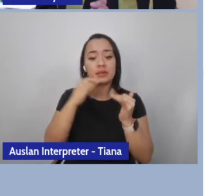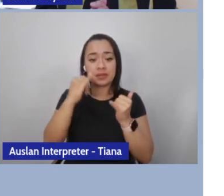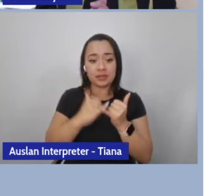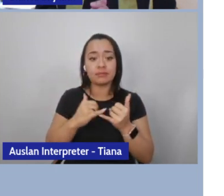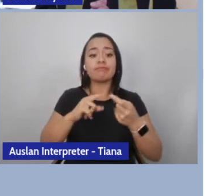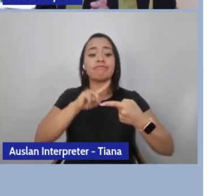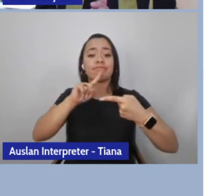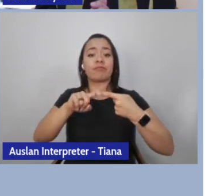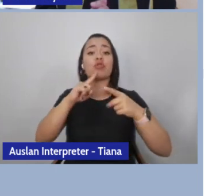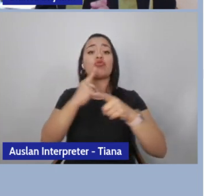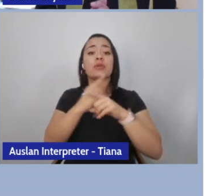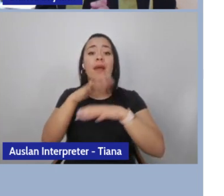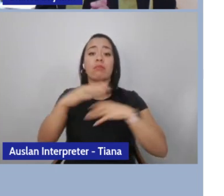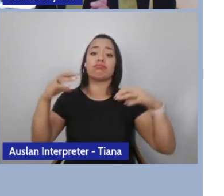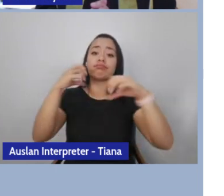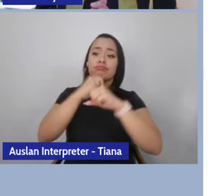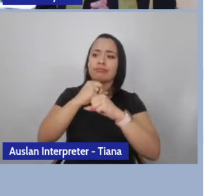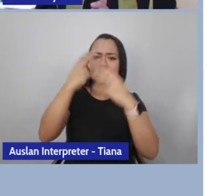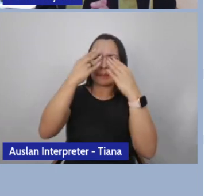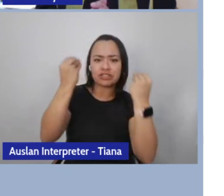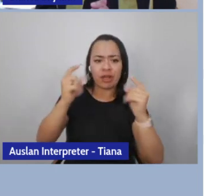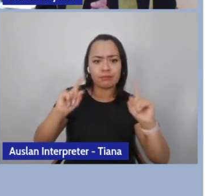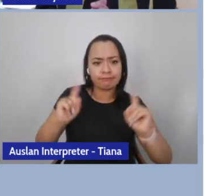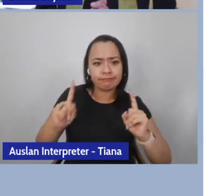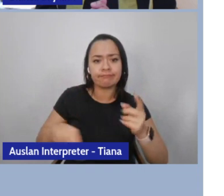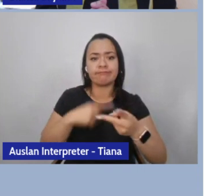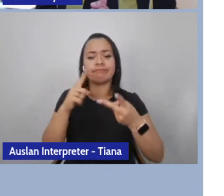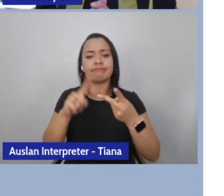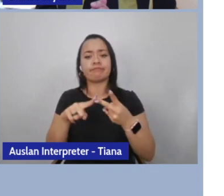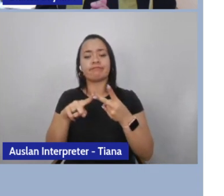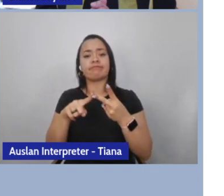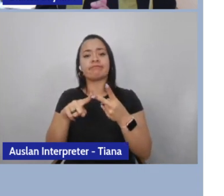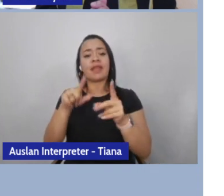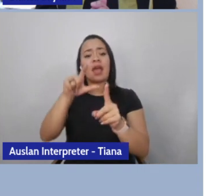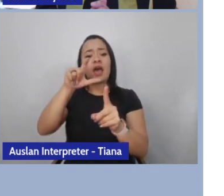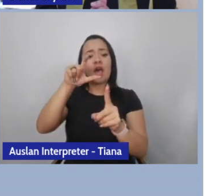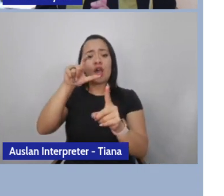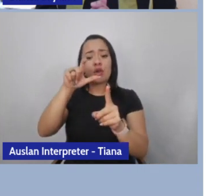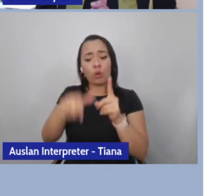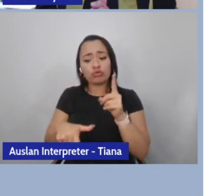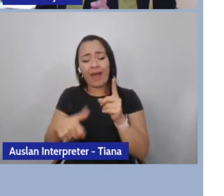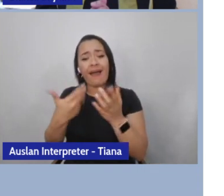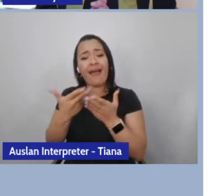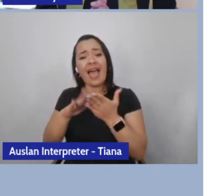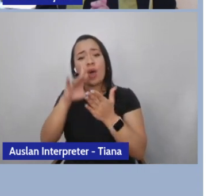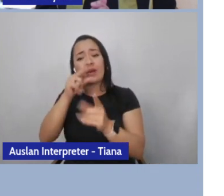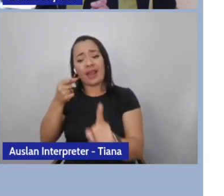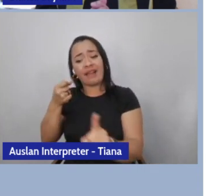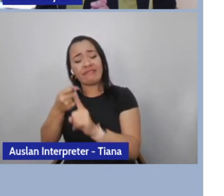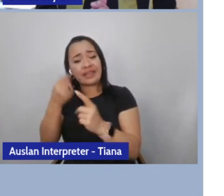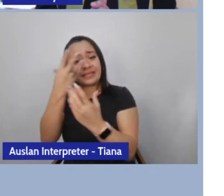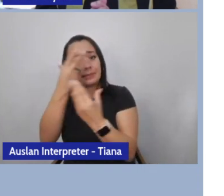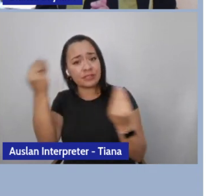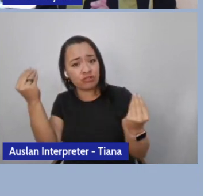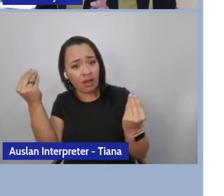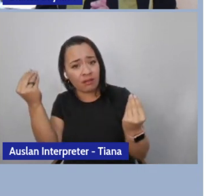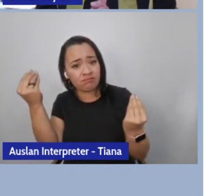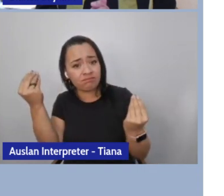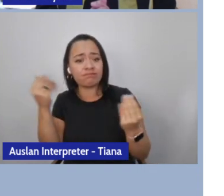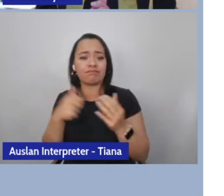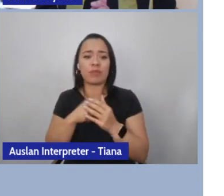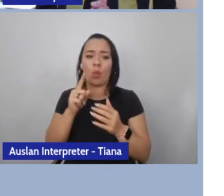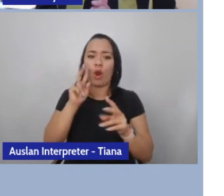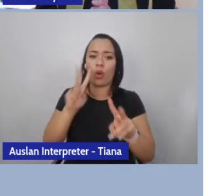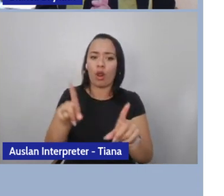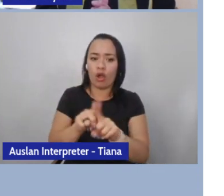is, some insights into how culture affects dementia and maybe its presentation, the importance of briefings